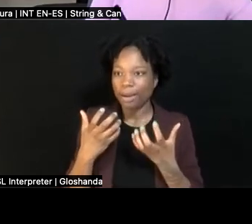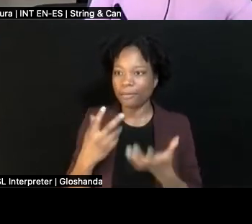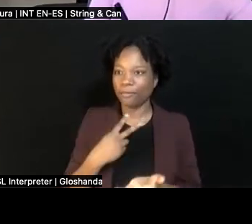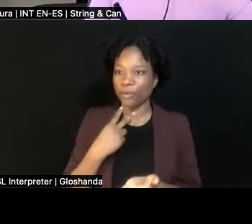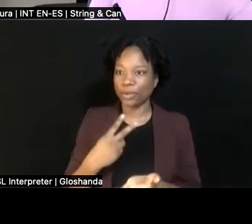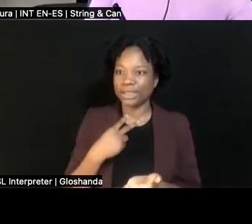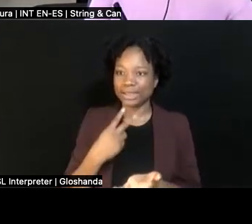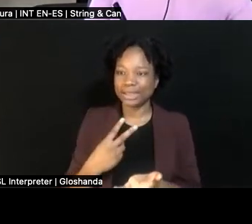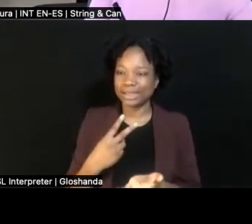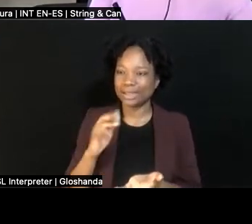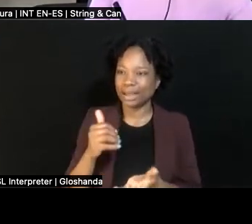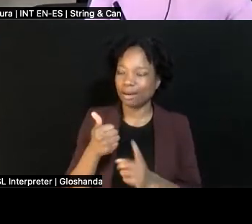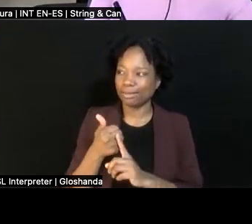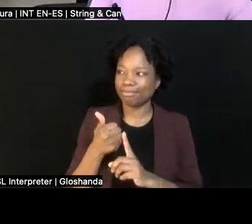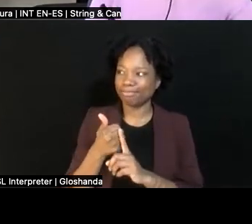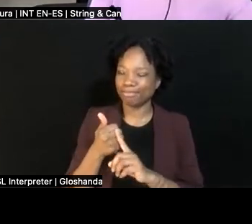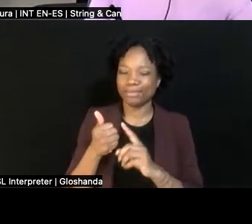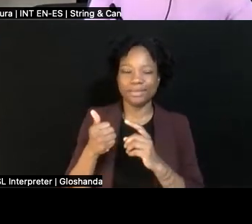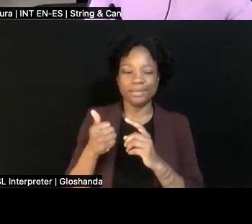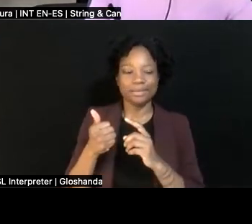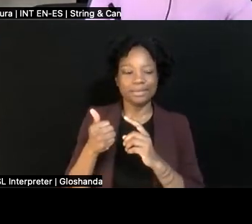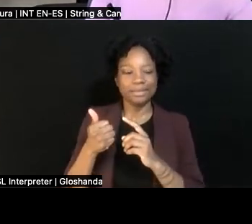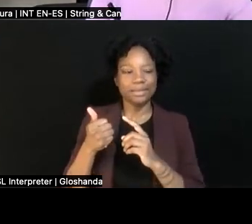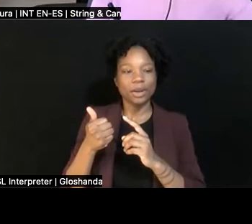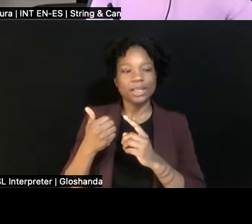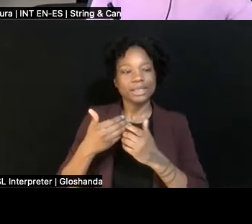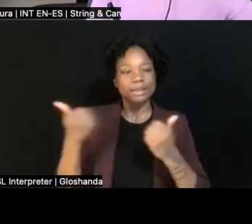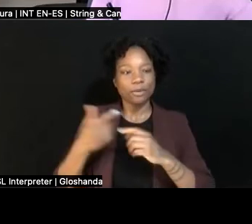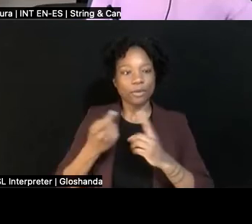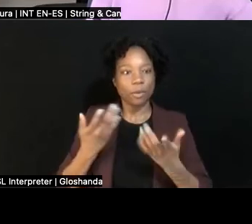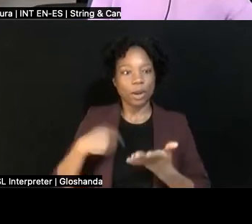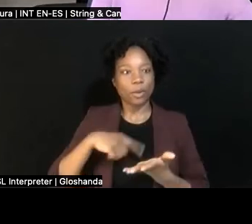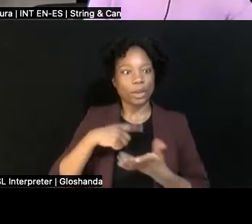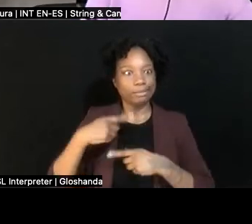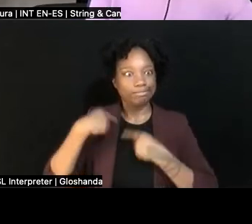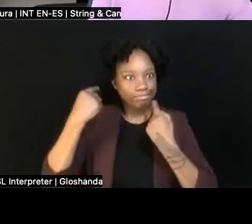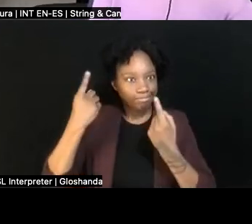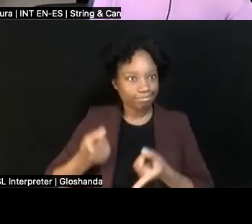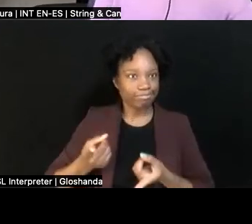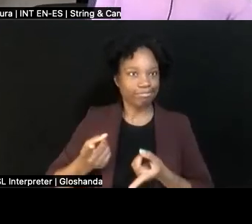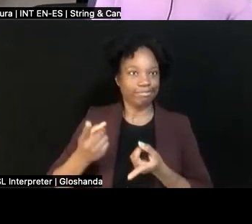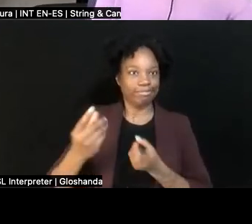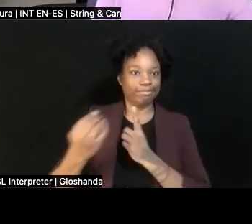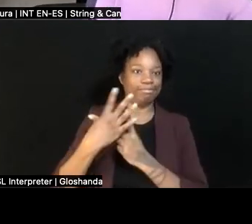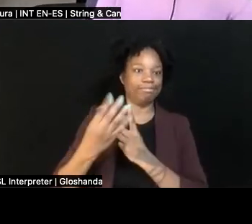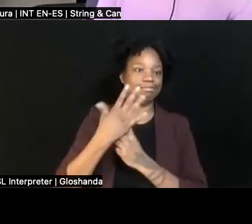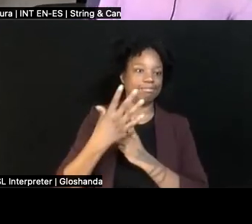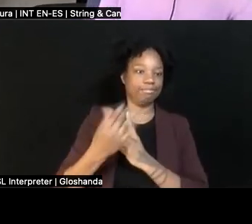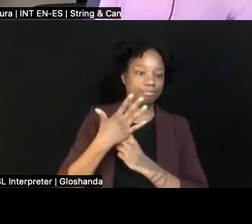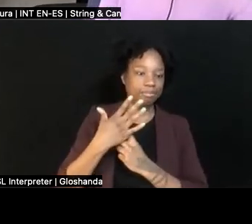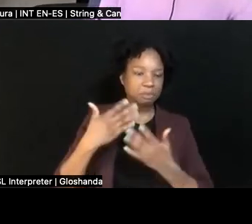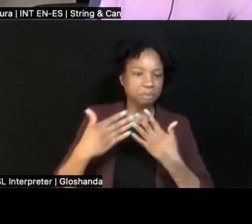outside of what we've been given in the past. And so whether it's